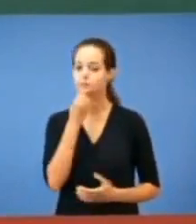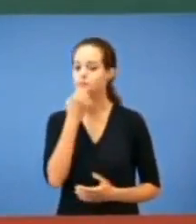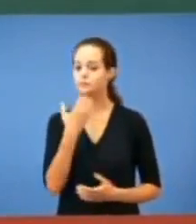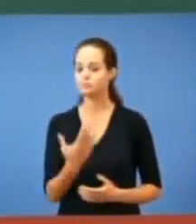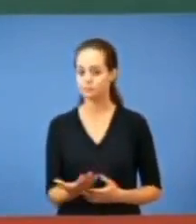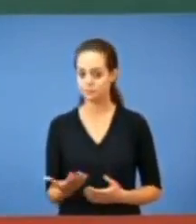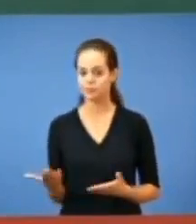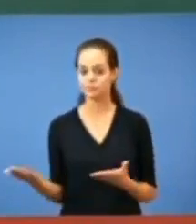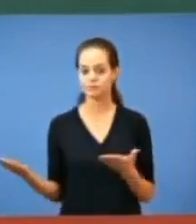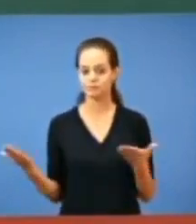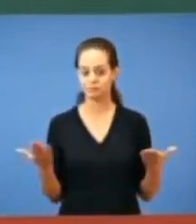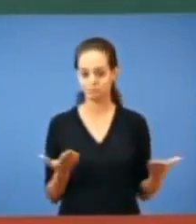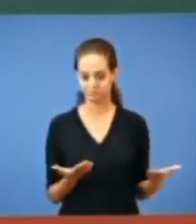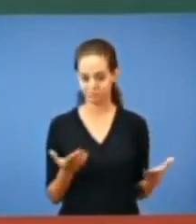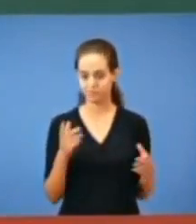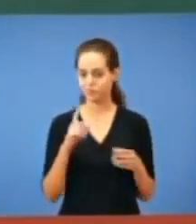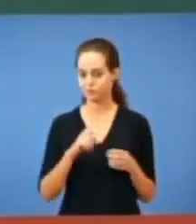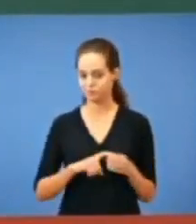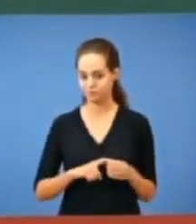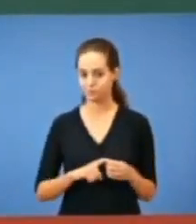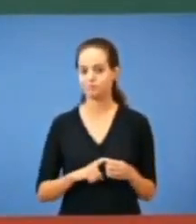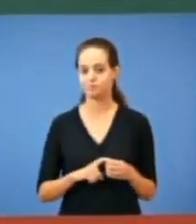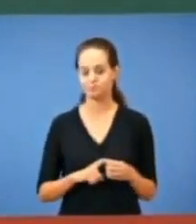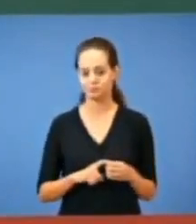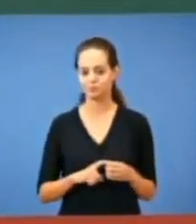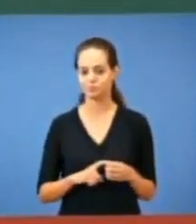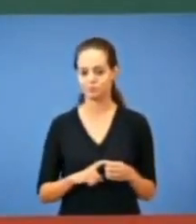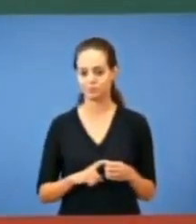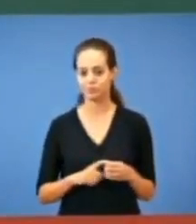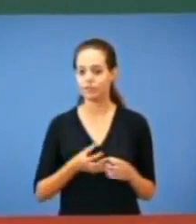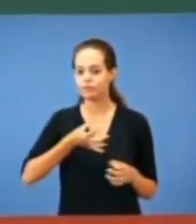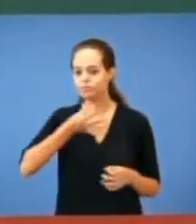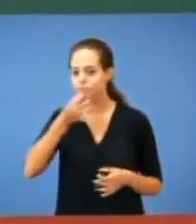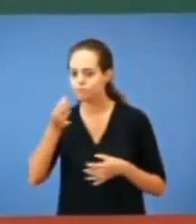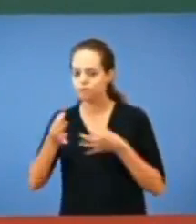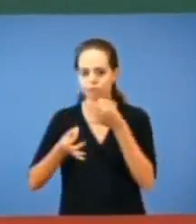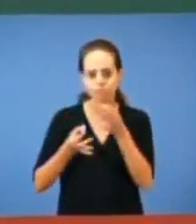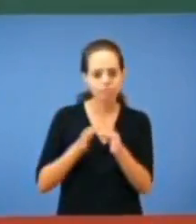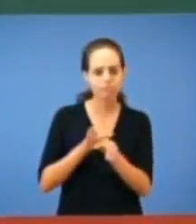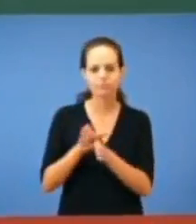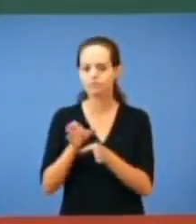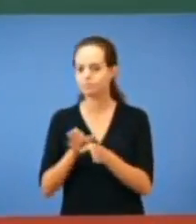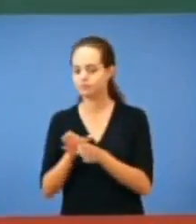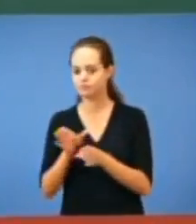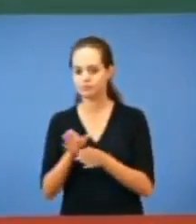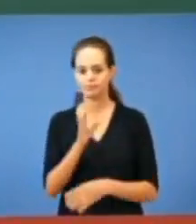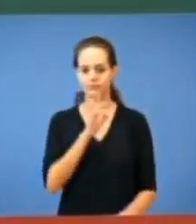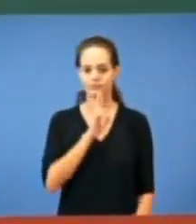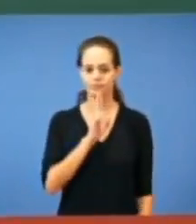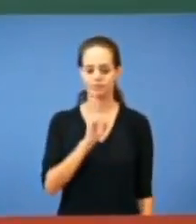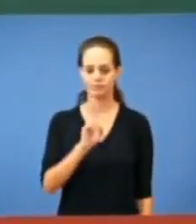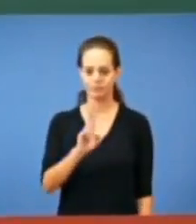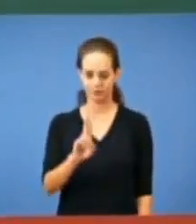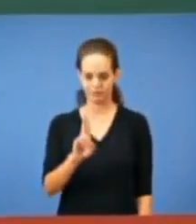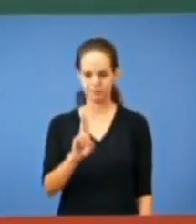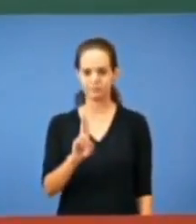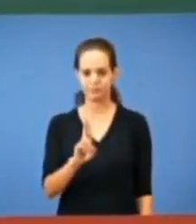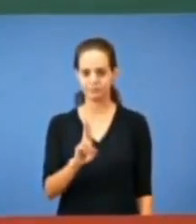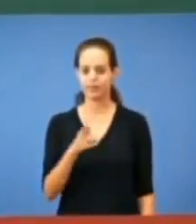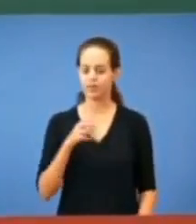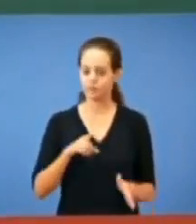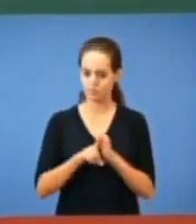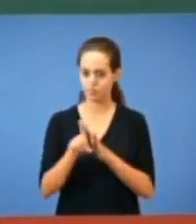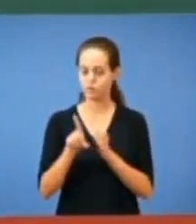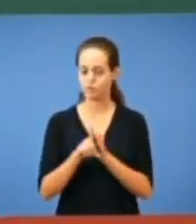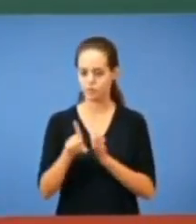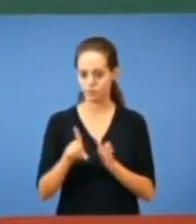Brother Braden, we are here back to offer the Braden a little contribution related to the answer to our questions.